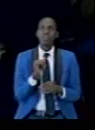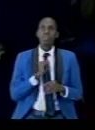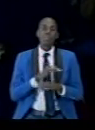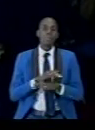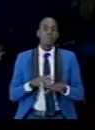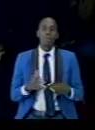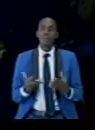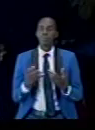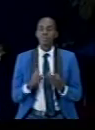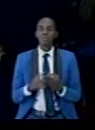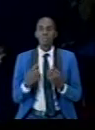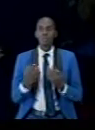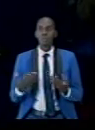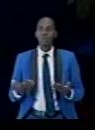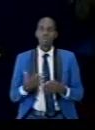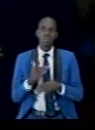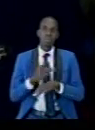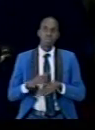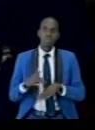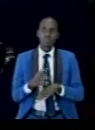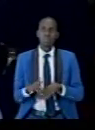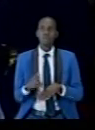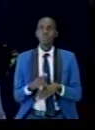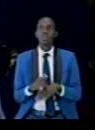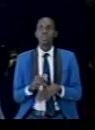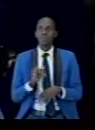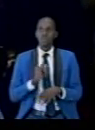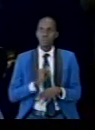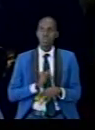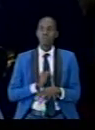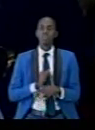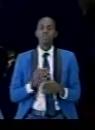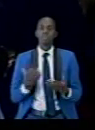here empty-handed. I want...